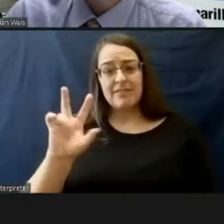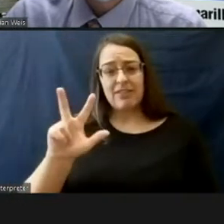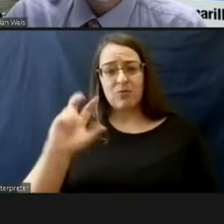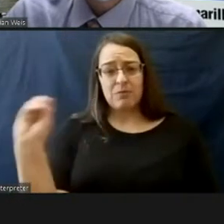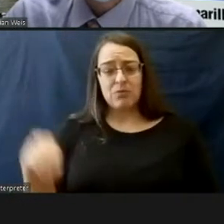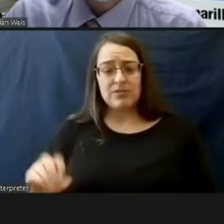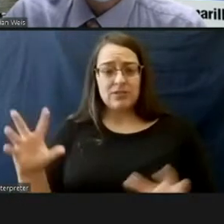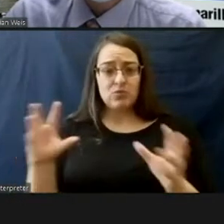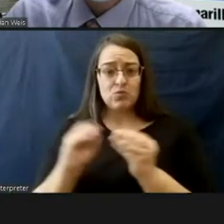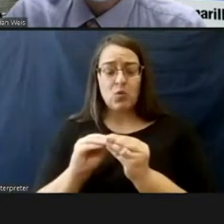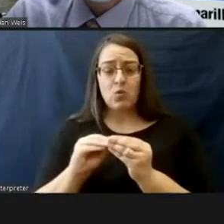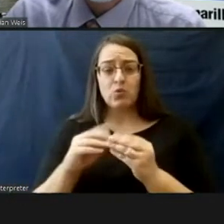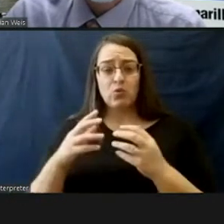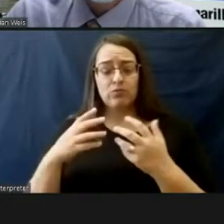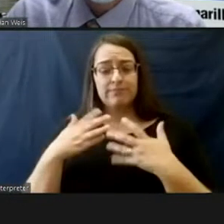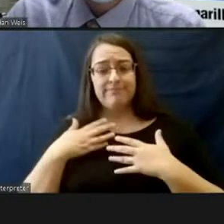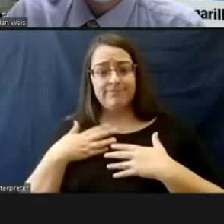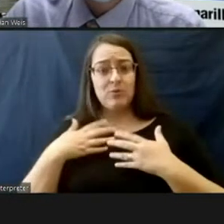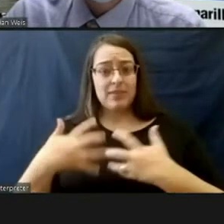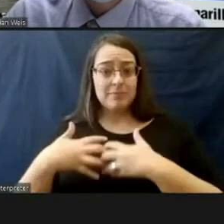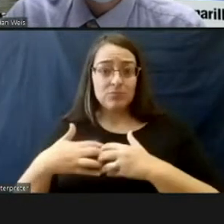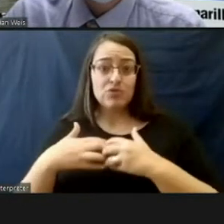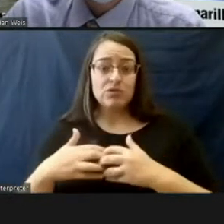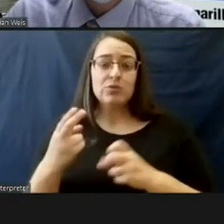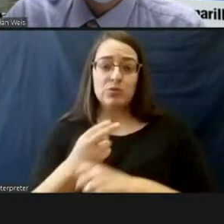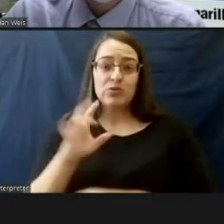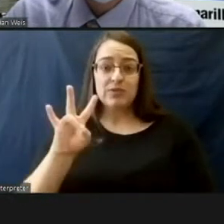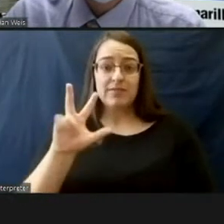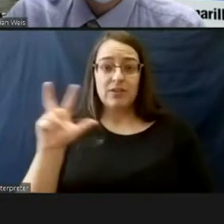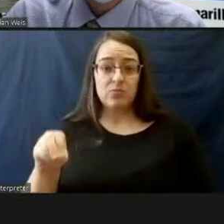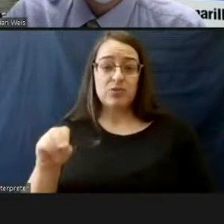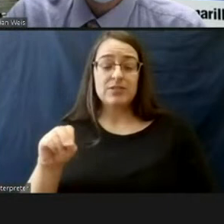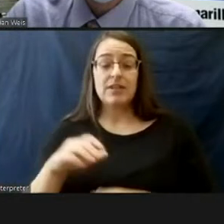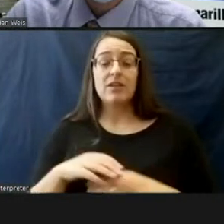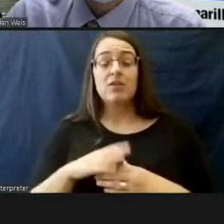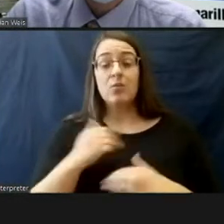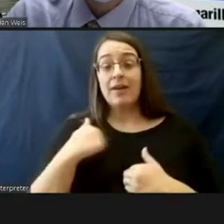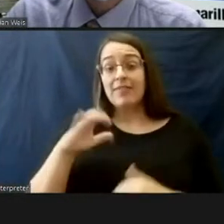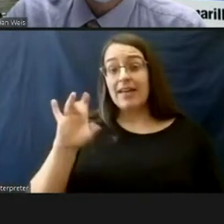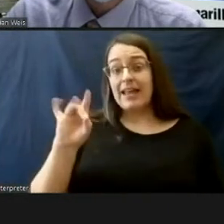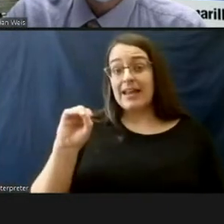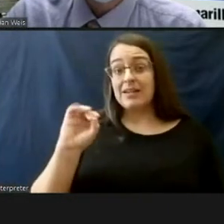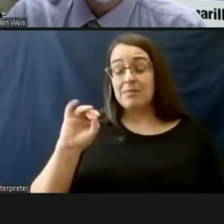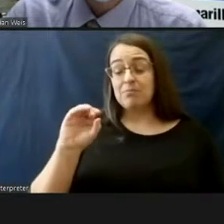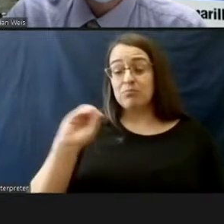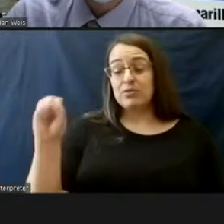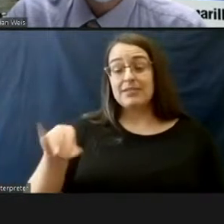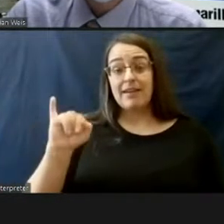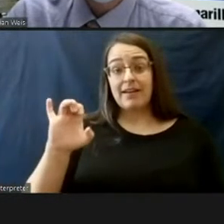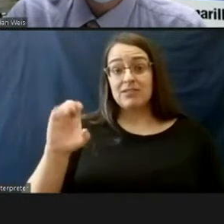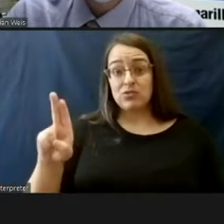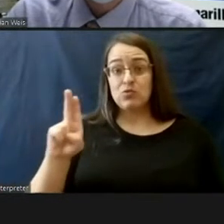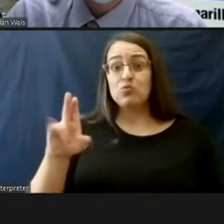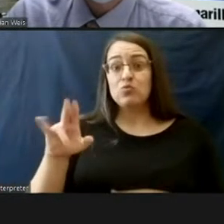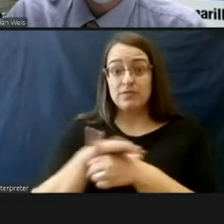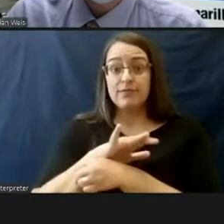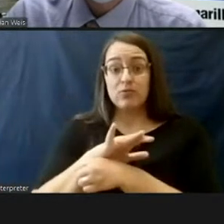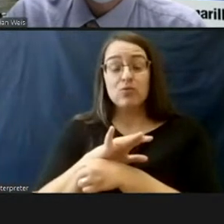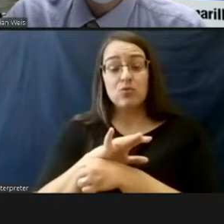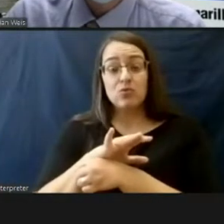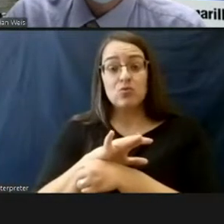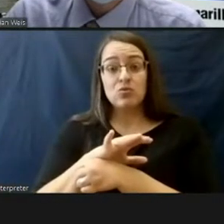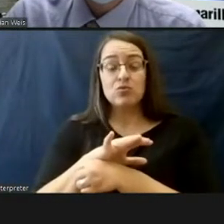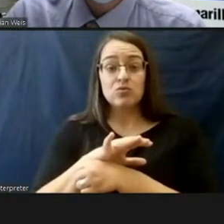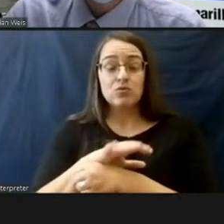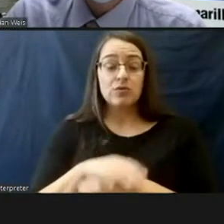at BSA. We're at 88% ICU utilization as of this morning. As I mentioned